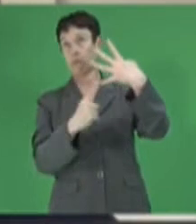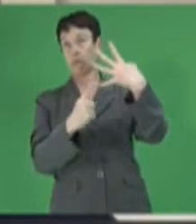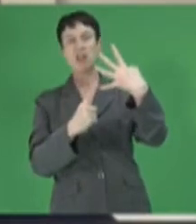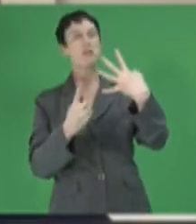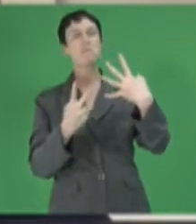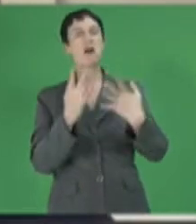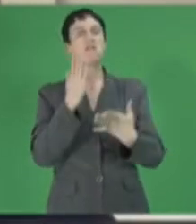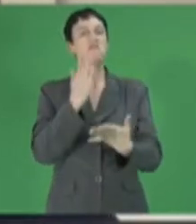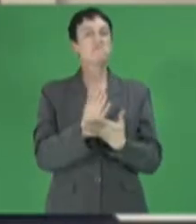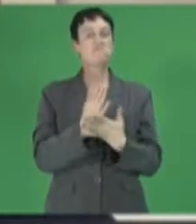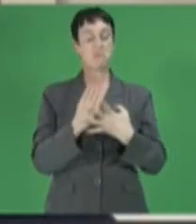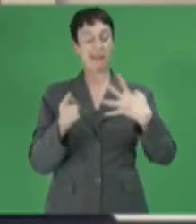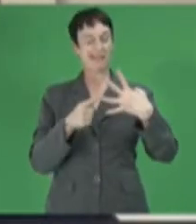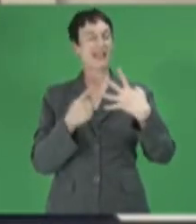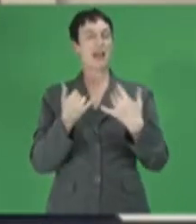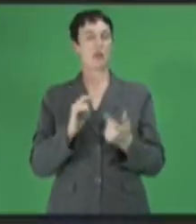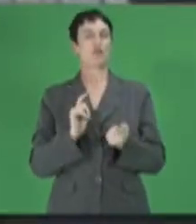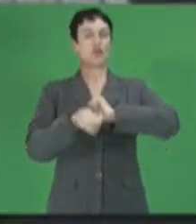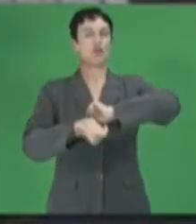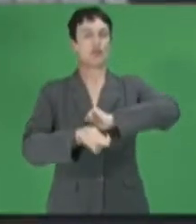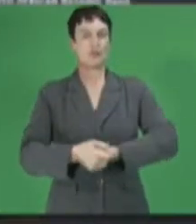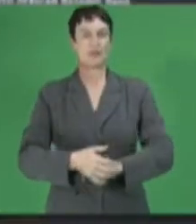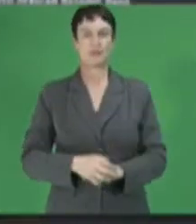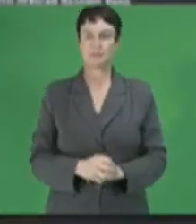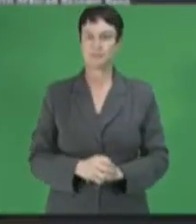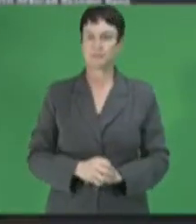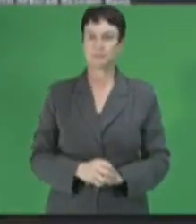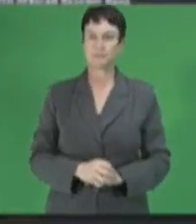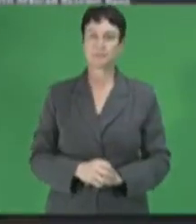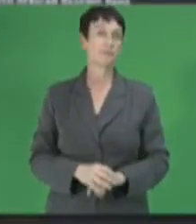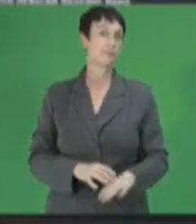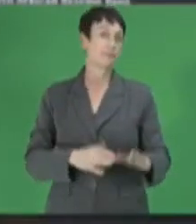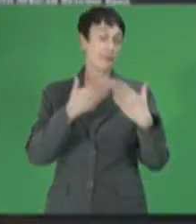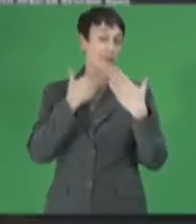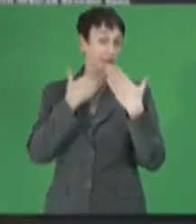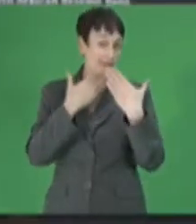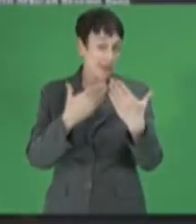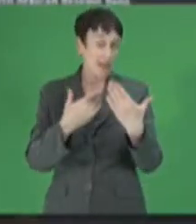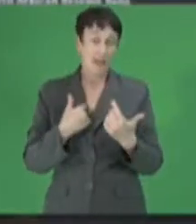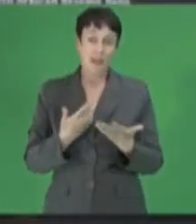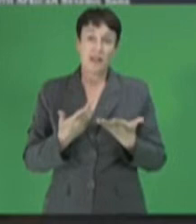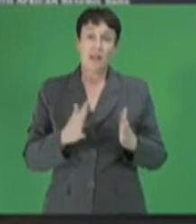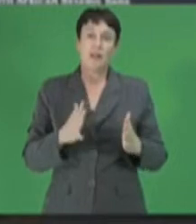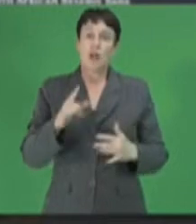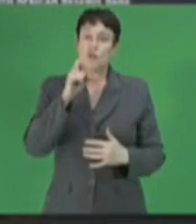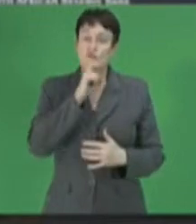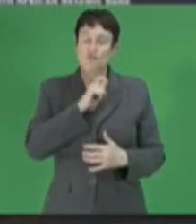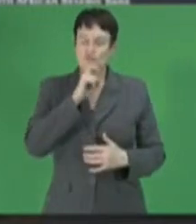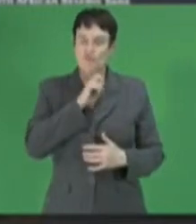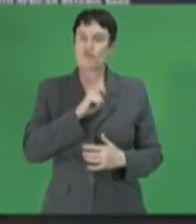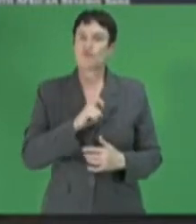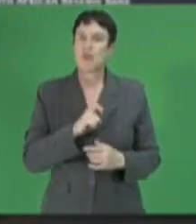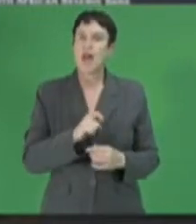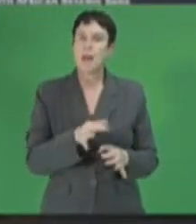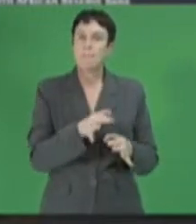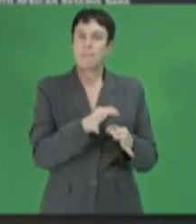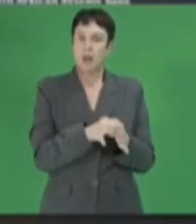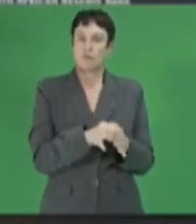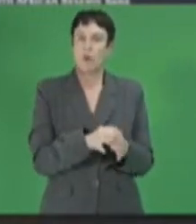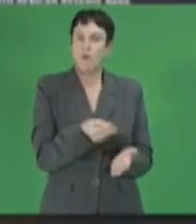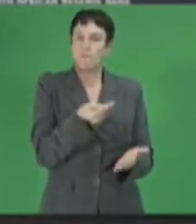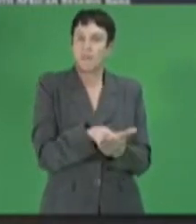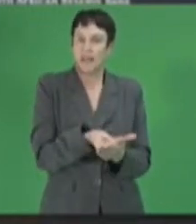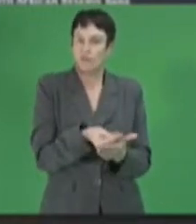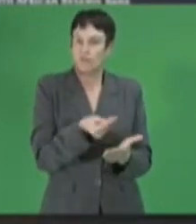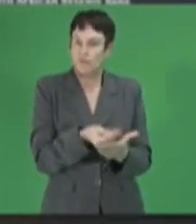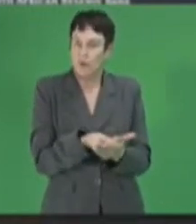Naidu? Thanks, Chair. For ECO, we did use macroprudential and other tools to improve the monetary